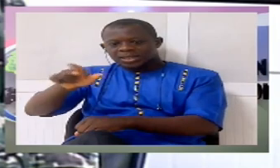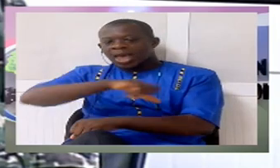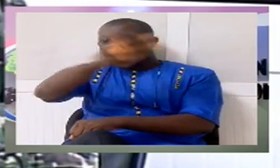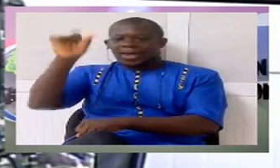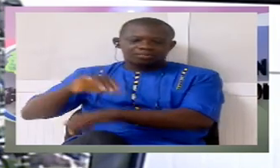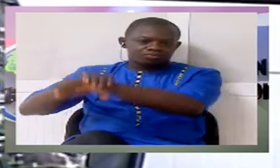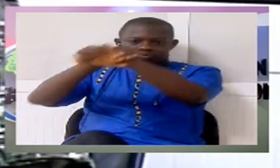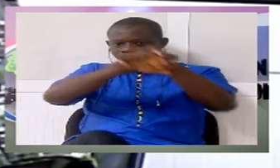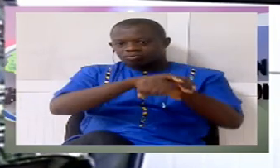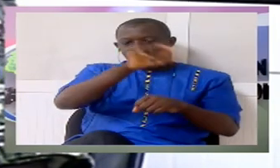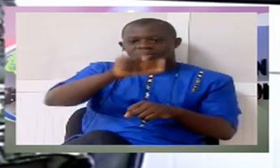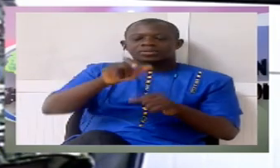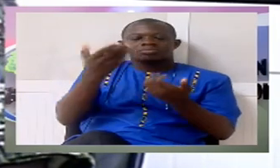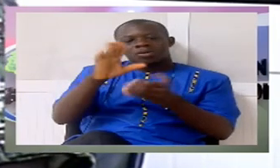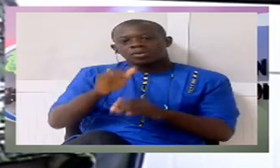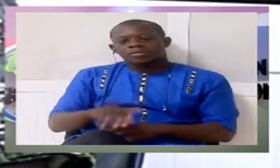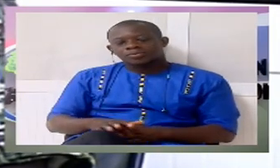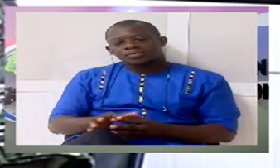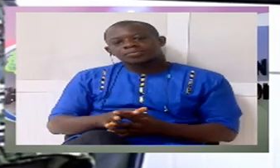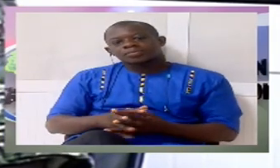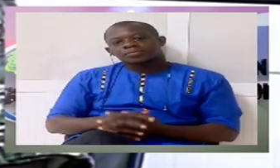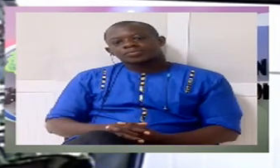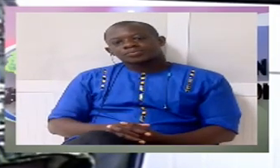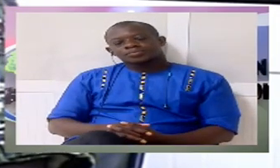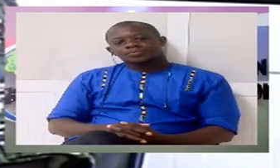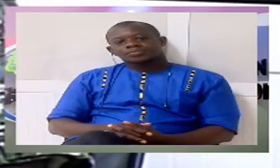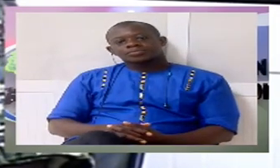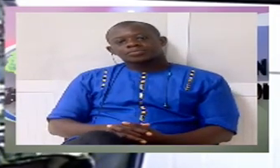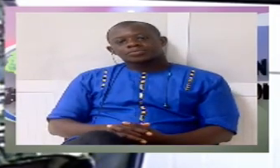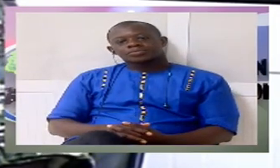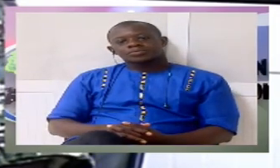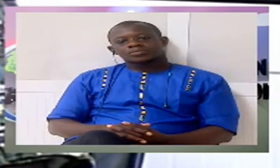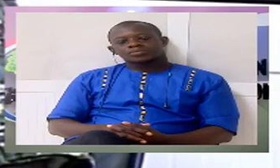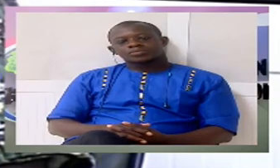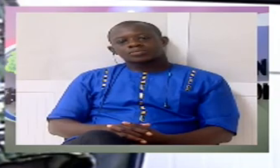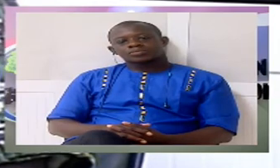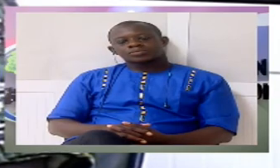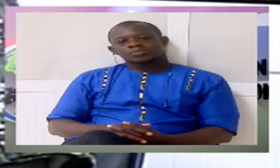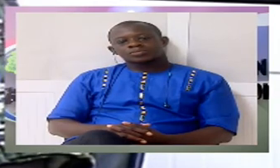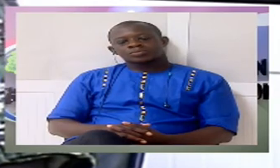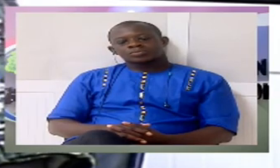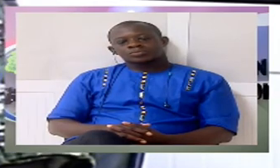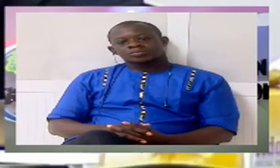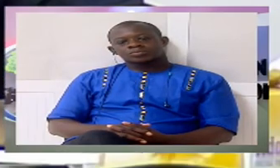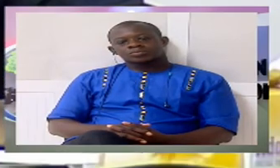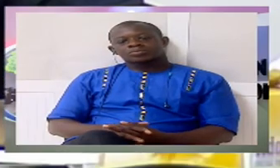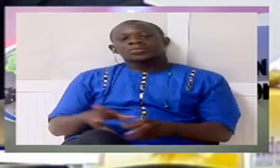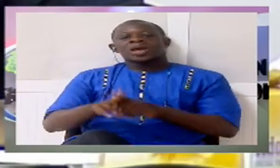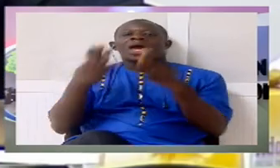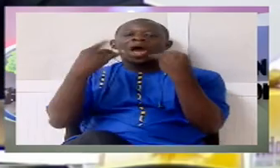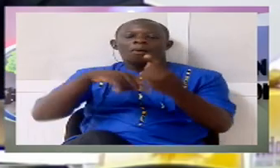He could give an order, for instance, if a car would not go off the road, he could give the order for it for them to get it and take. How about shoot